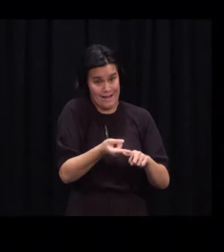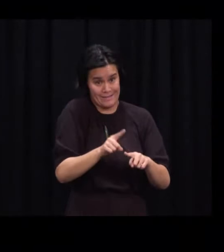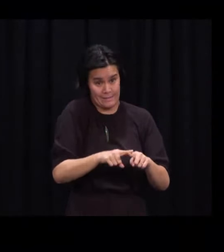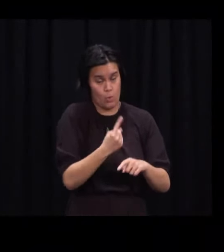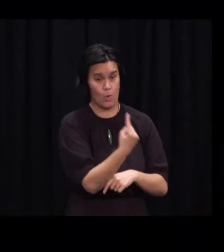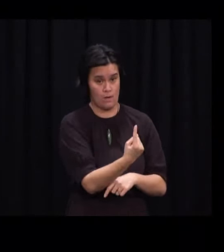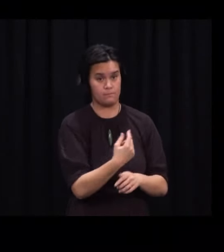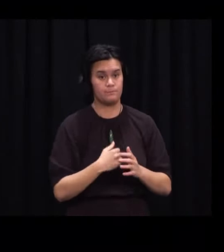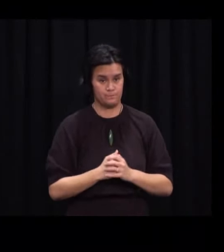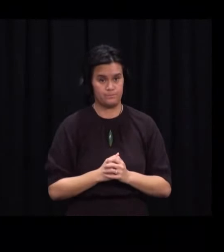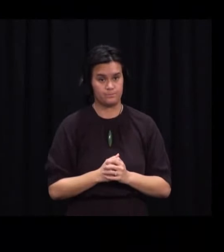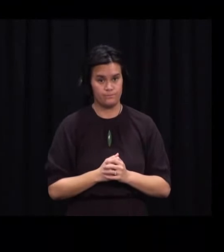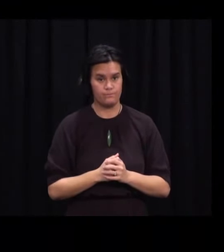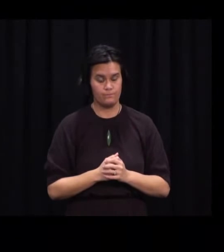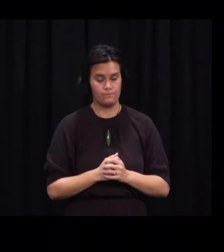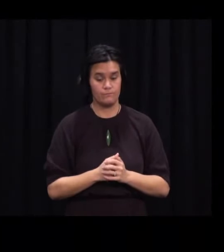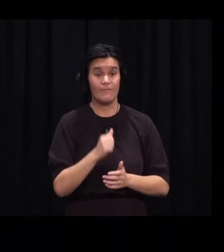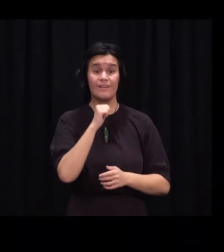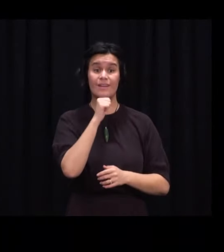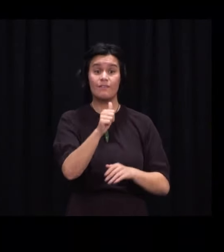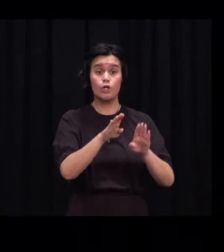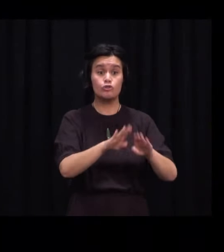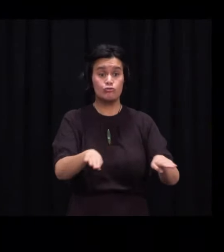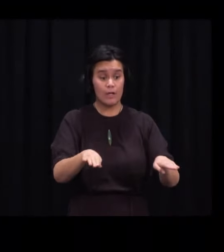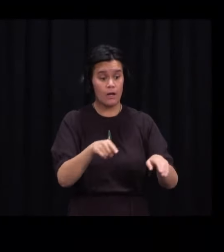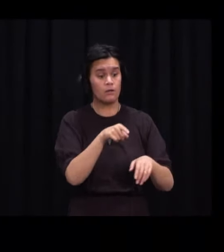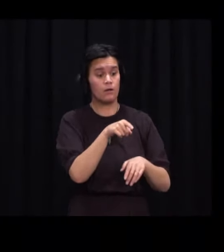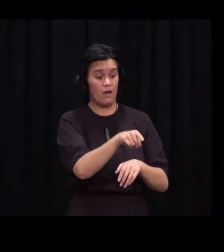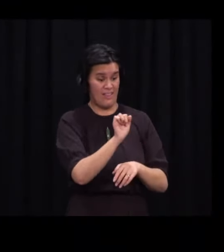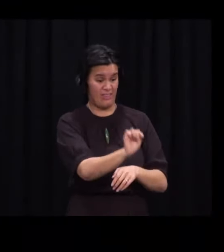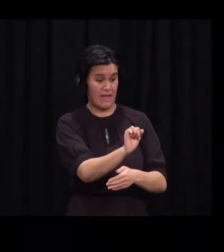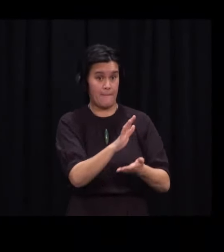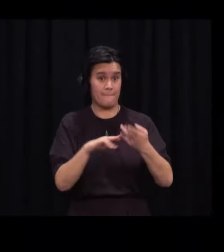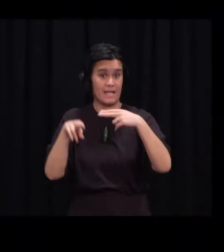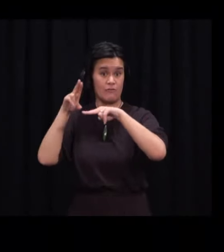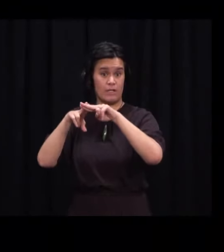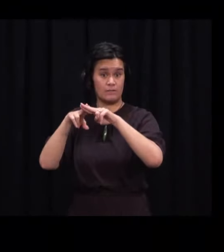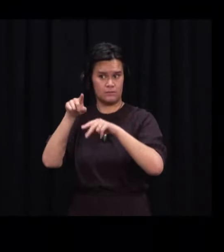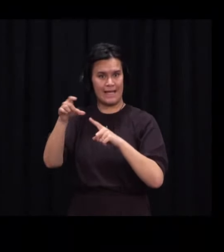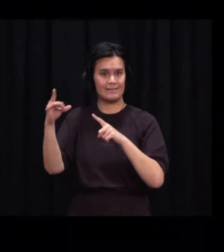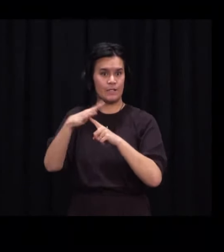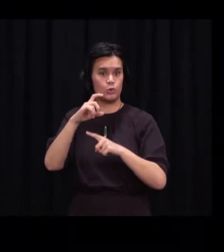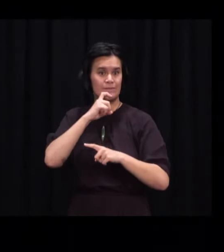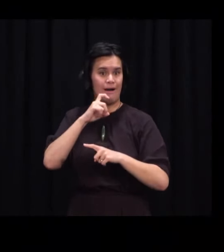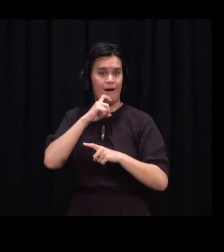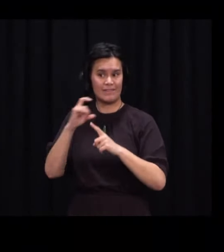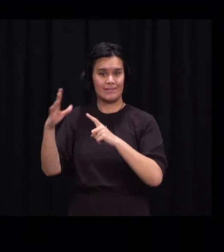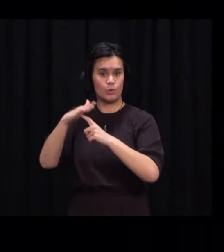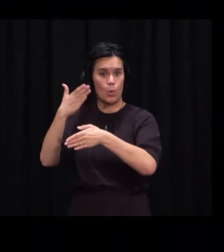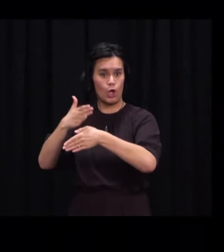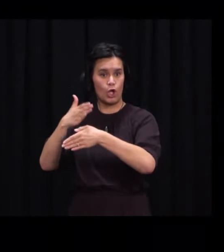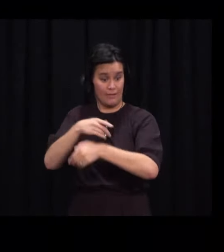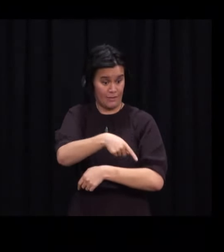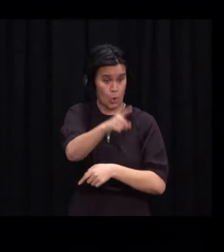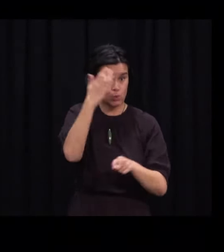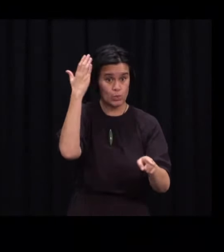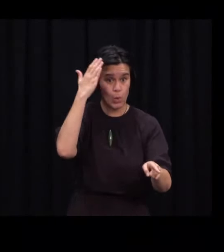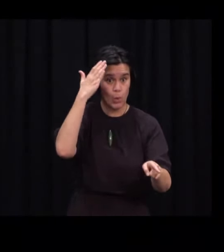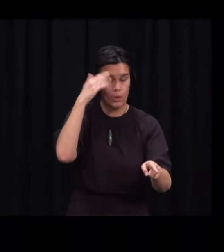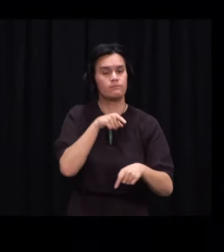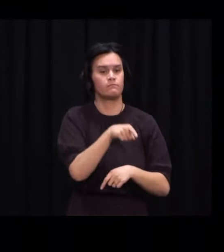the rare instances where children are in a school environment at level 3, Cabinet today agreed to make face coverings mandatory in all